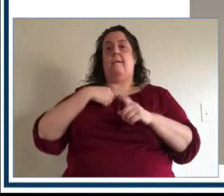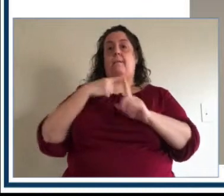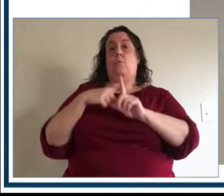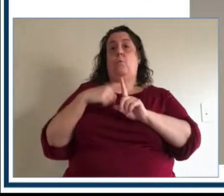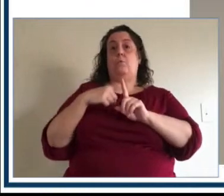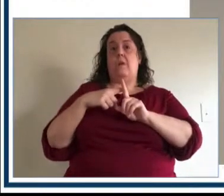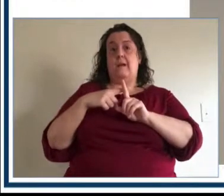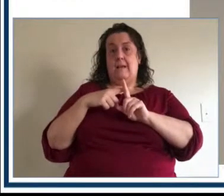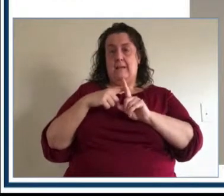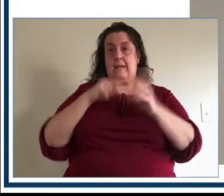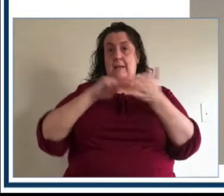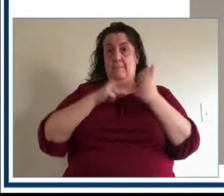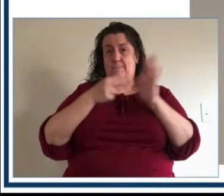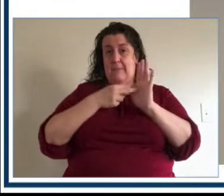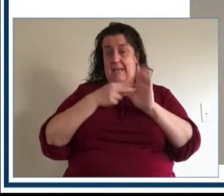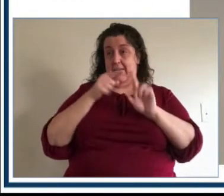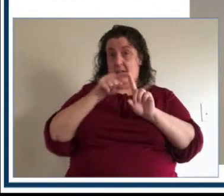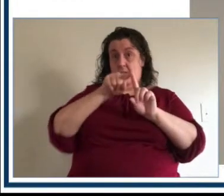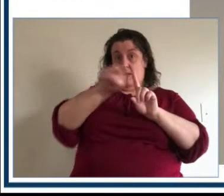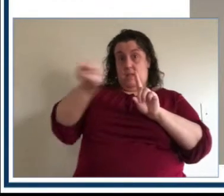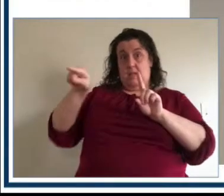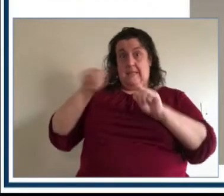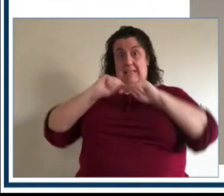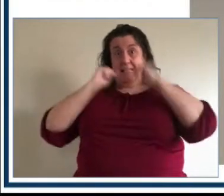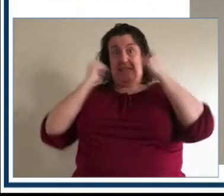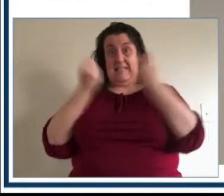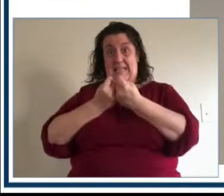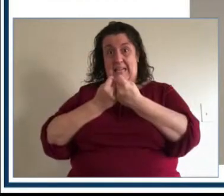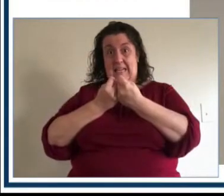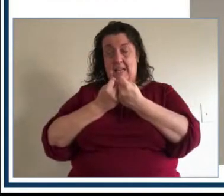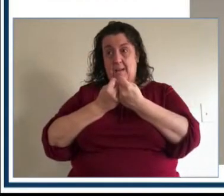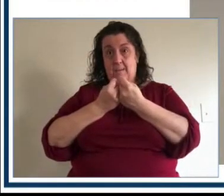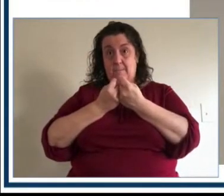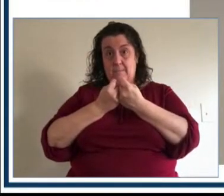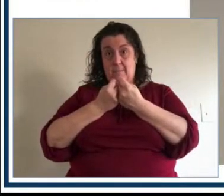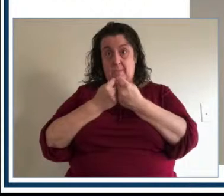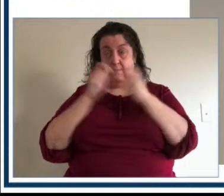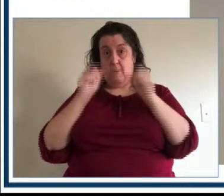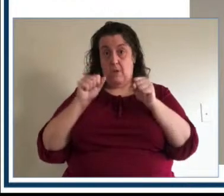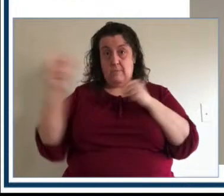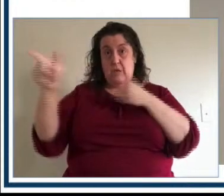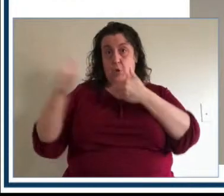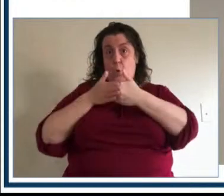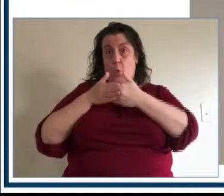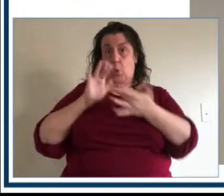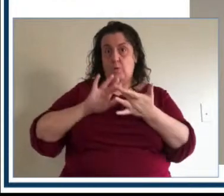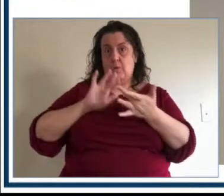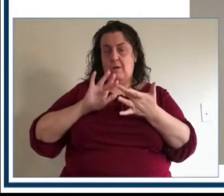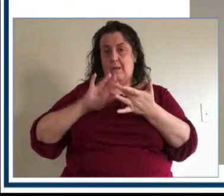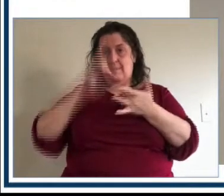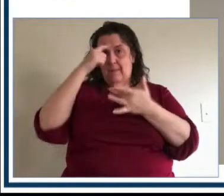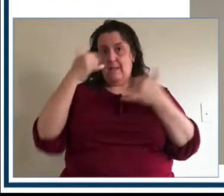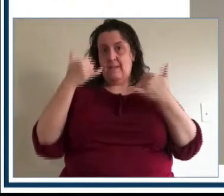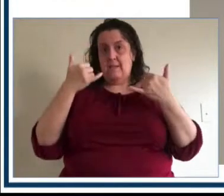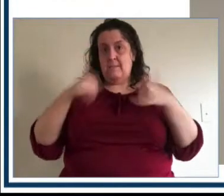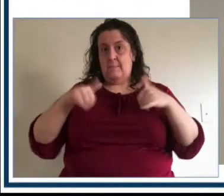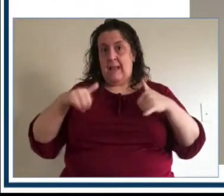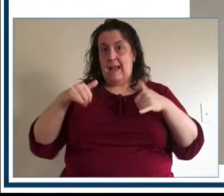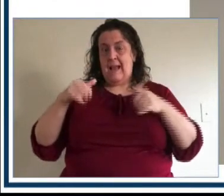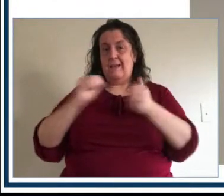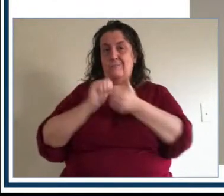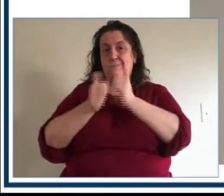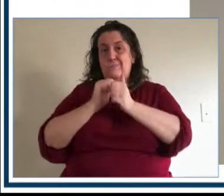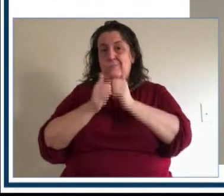contacts of contacts. It would really depend on then the individual who's the the contact about they would